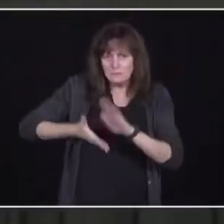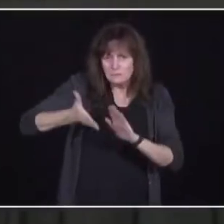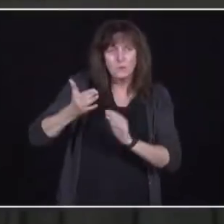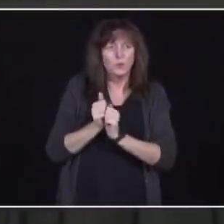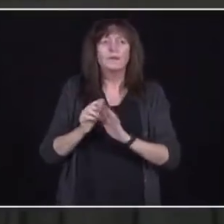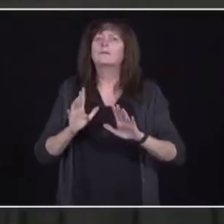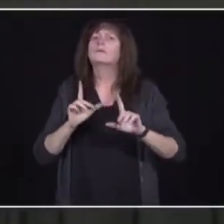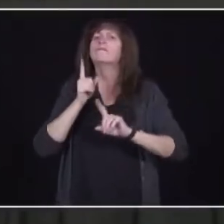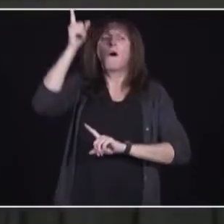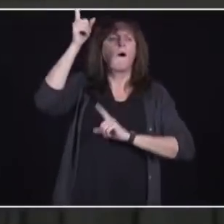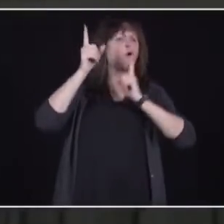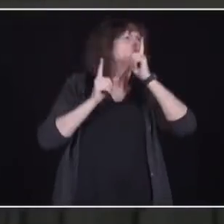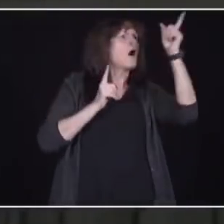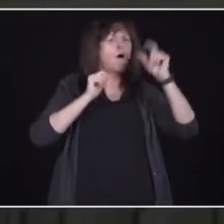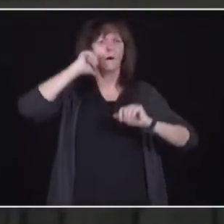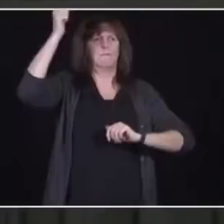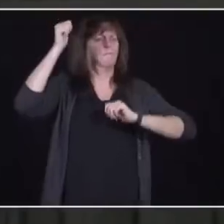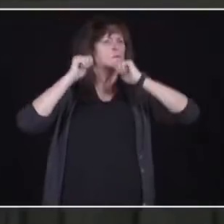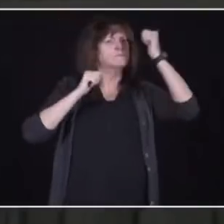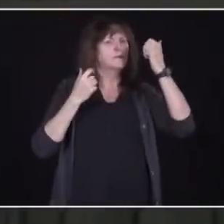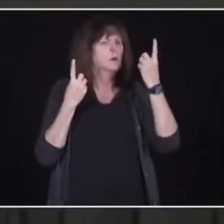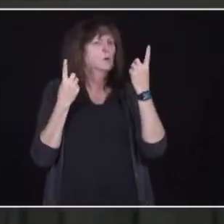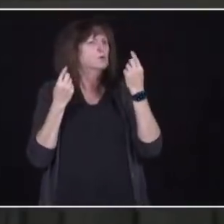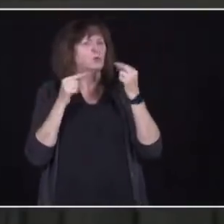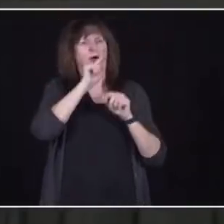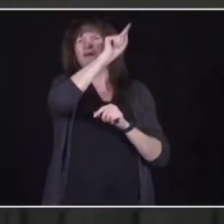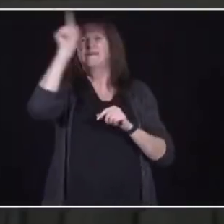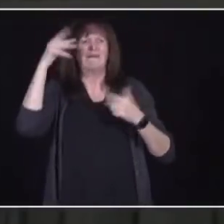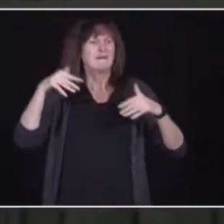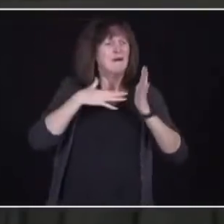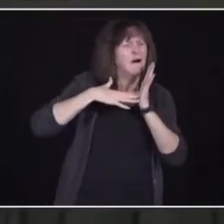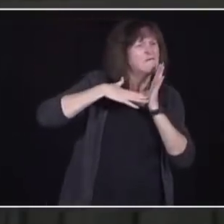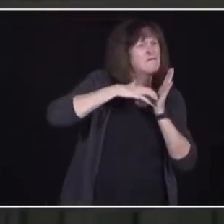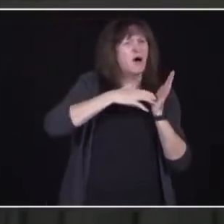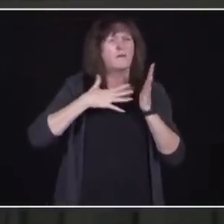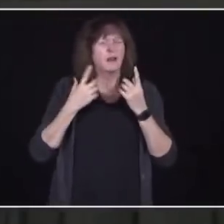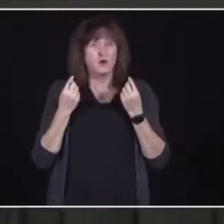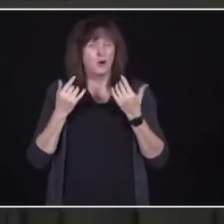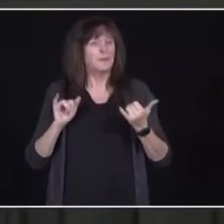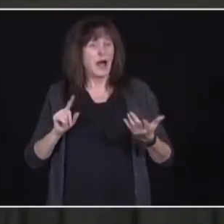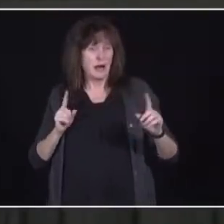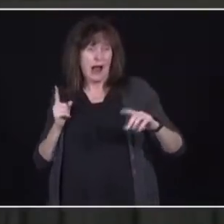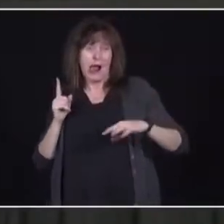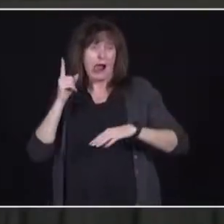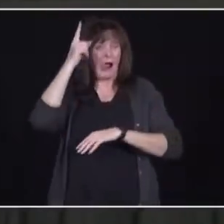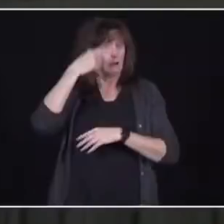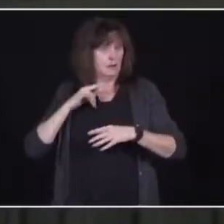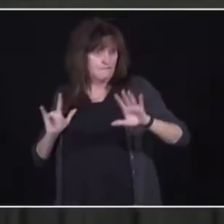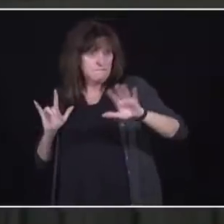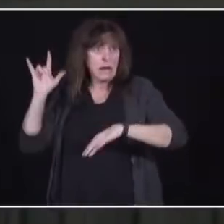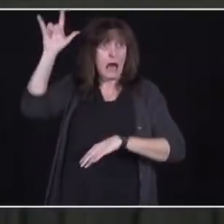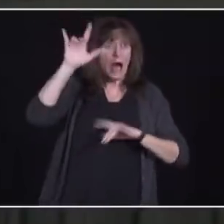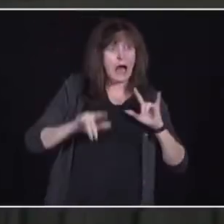getting vaccines into those in most vulnerable circumstances, particularly in those isolated fly-in communities. Some of them along the James Bay,